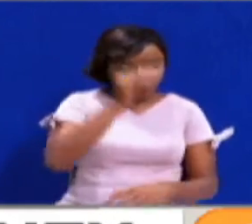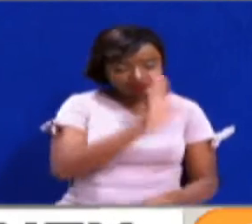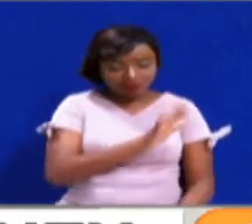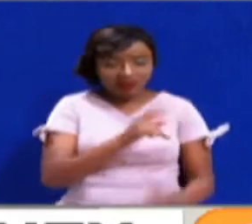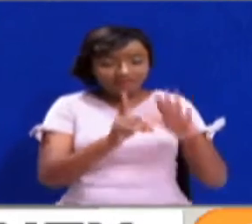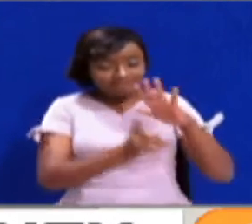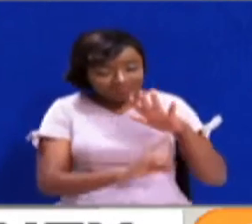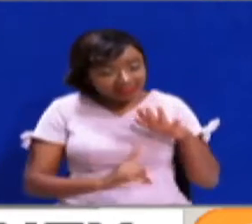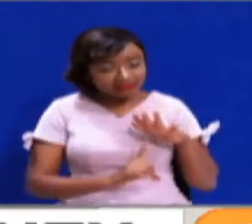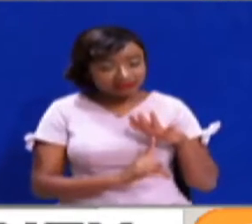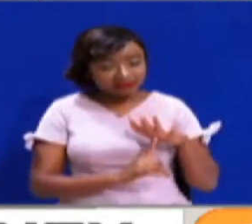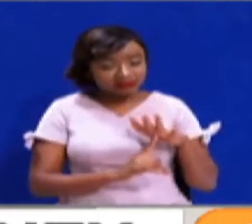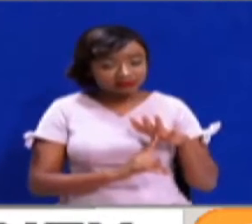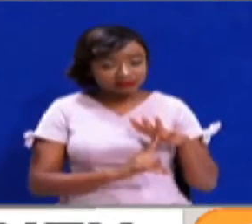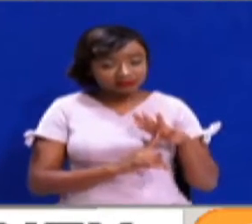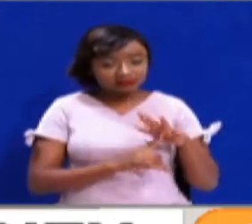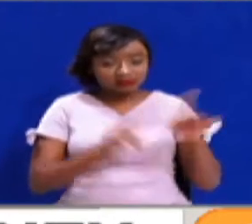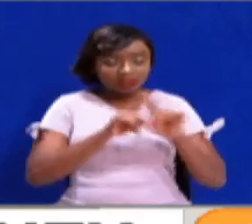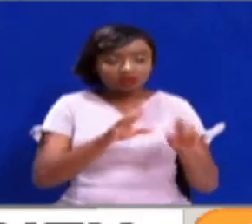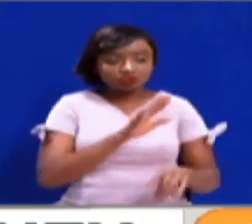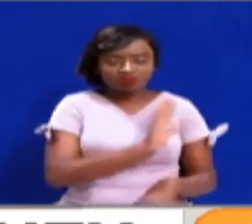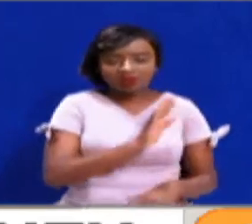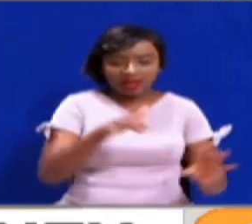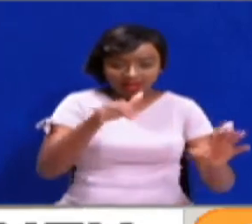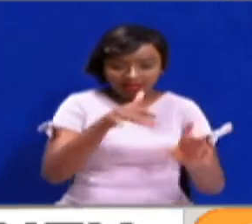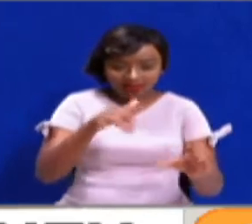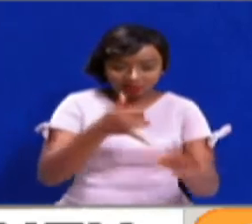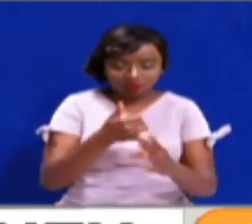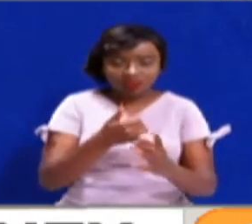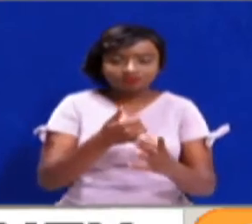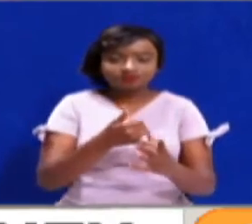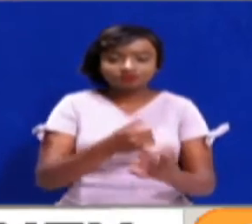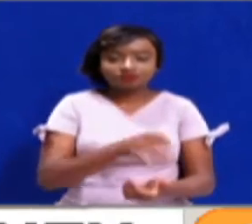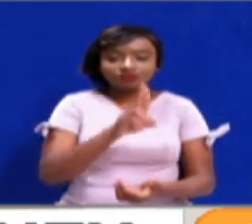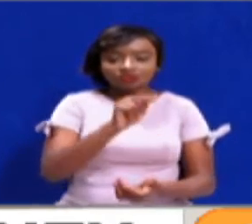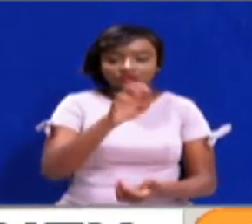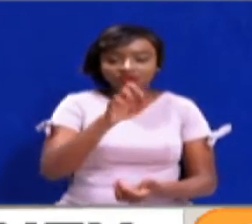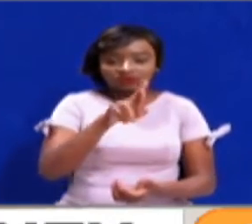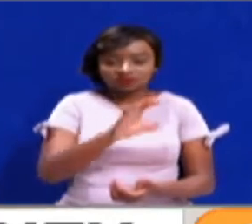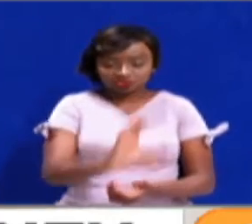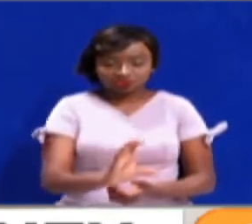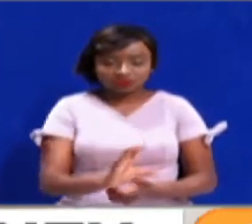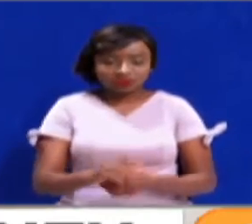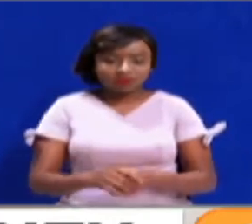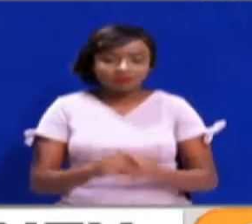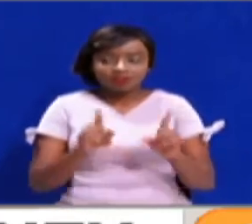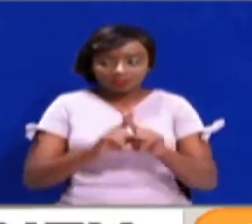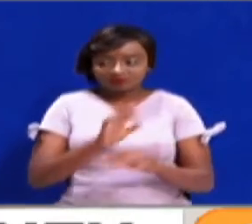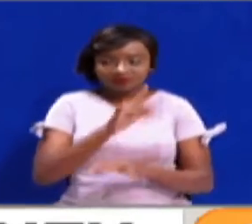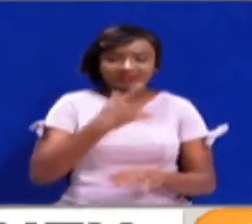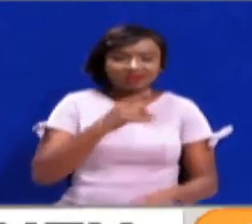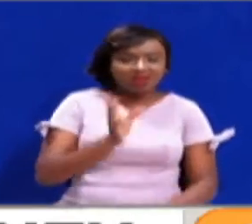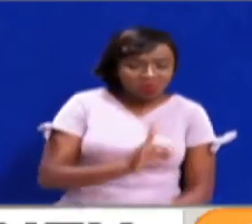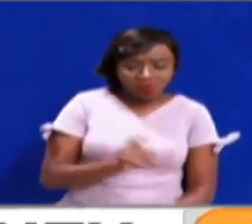Education a part of the National Emergency Response Committee? It is. At that point where they issue this and then, you know, no, but it's not